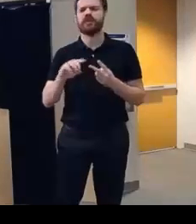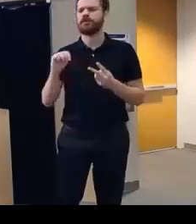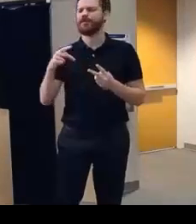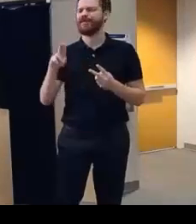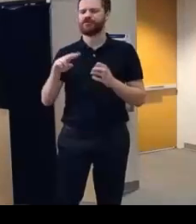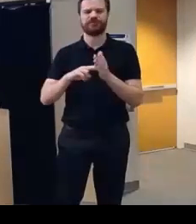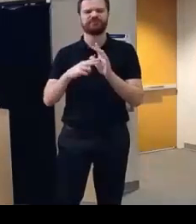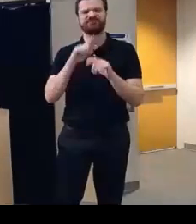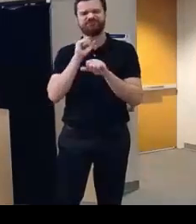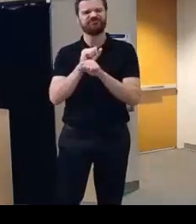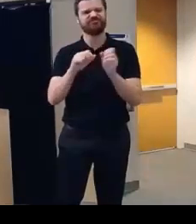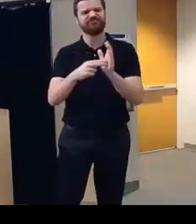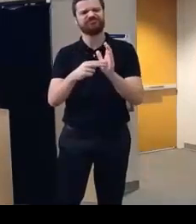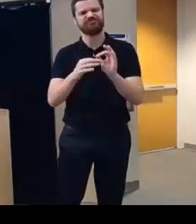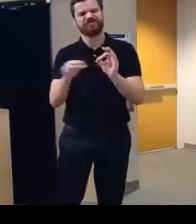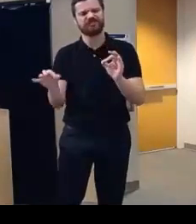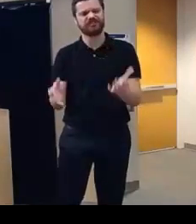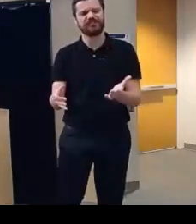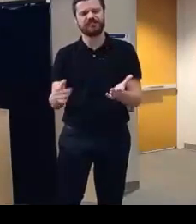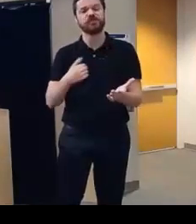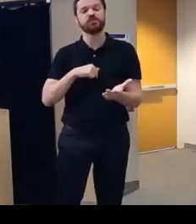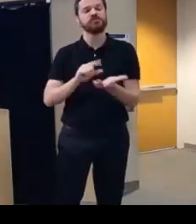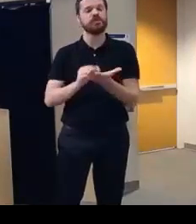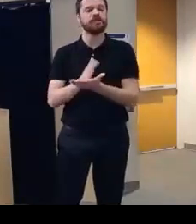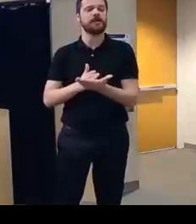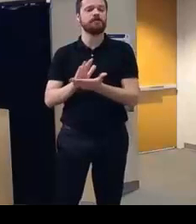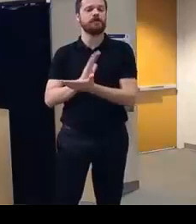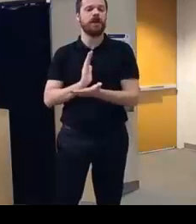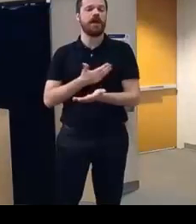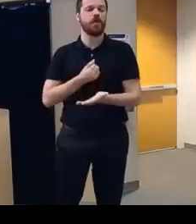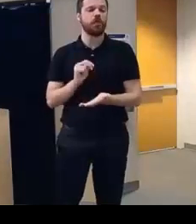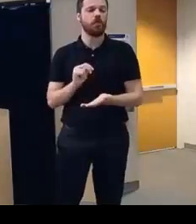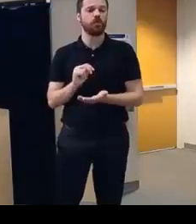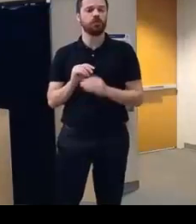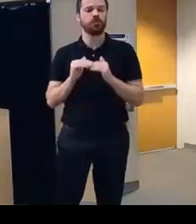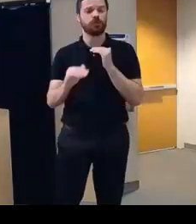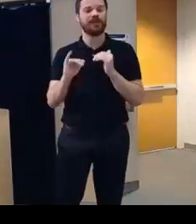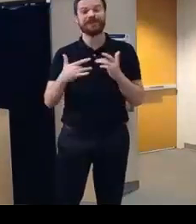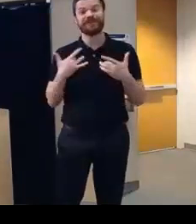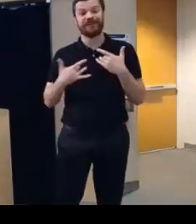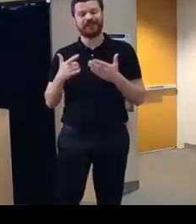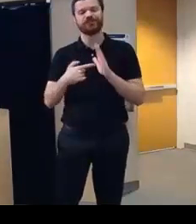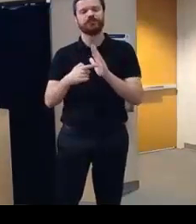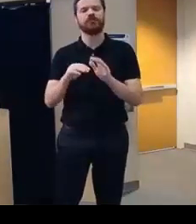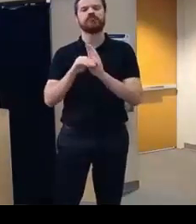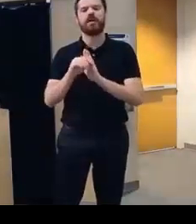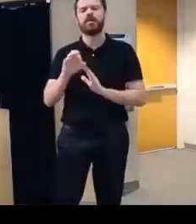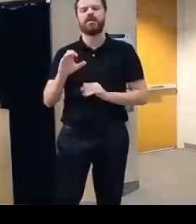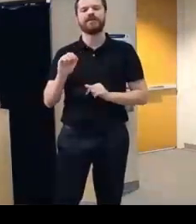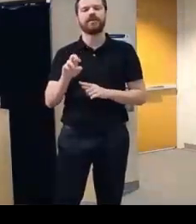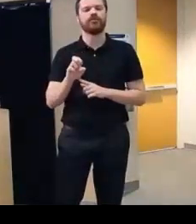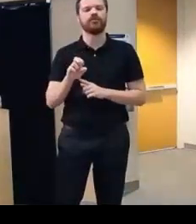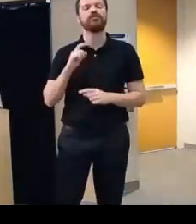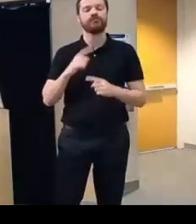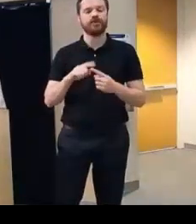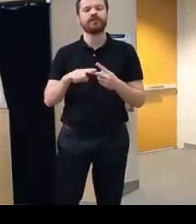is. We've actually published a couple of papers about our own unit. This was an exciting one showing our model of care, and